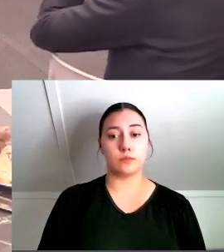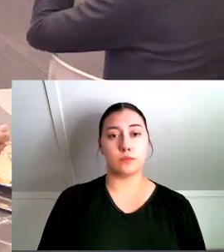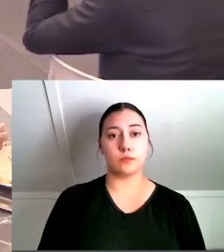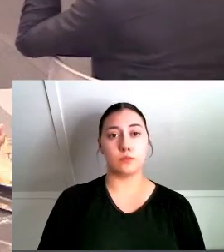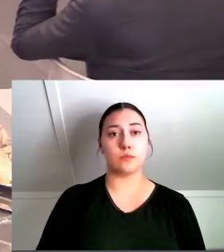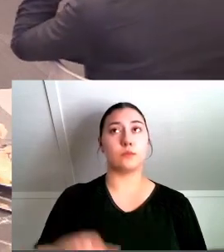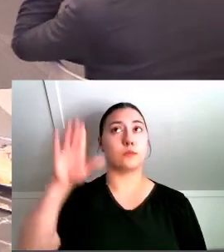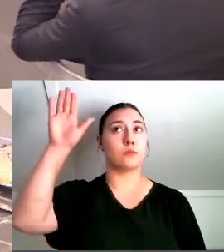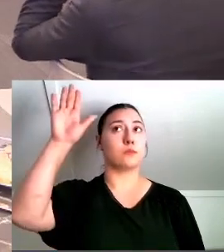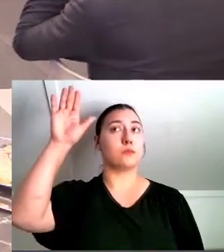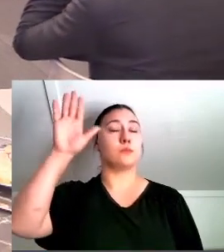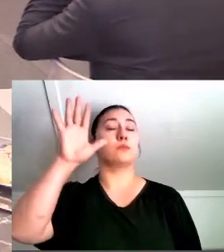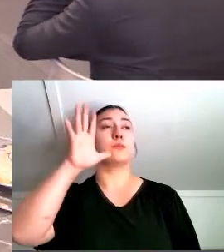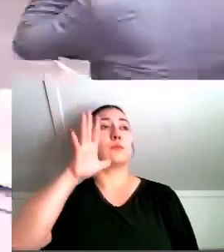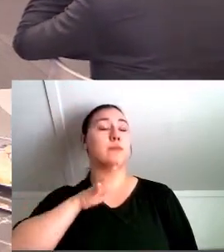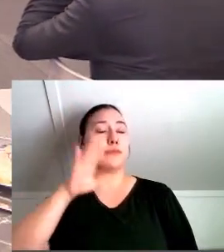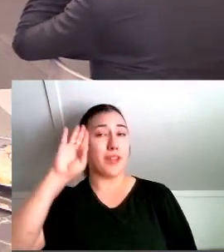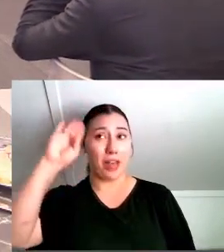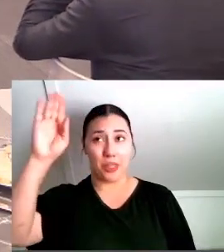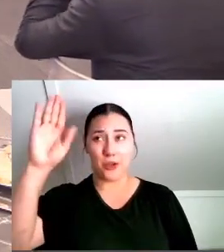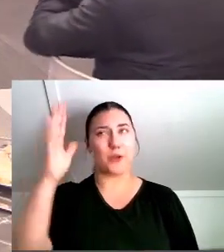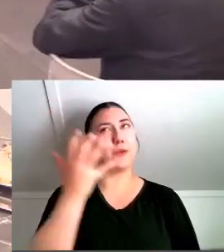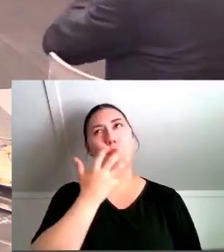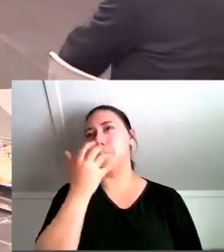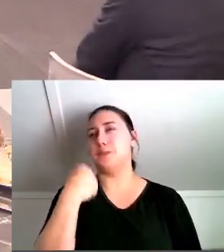Hello, this has been amazing.